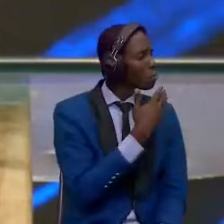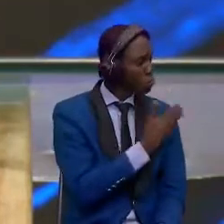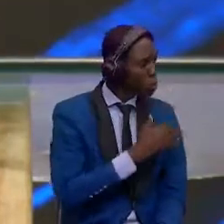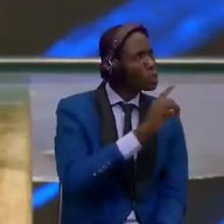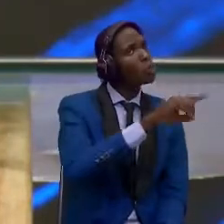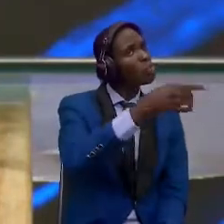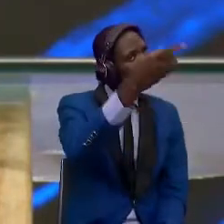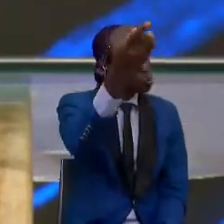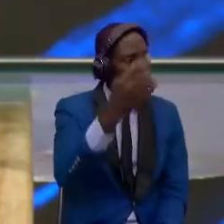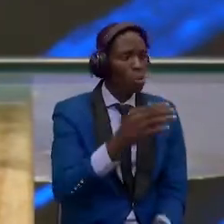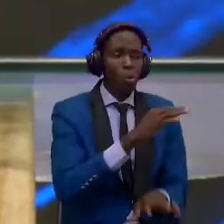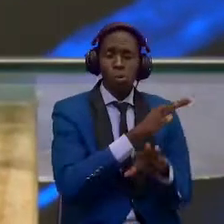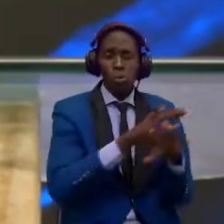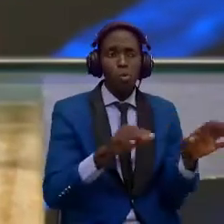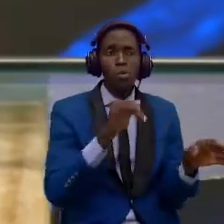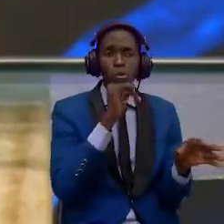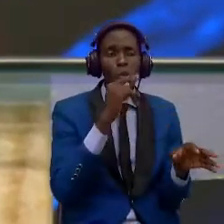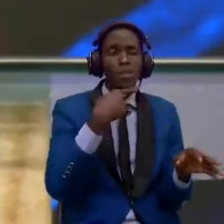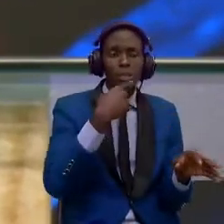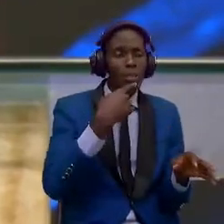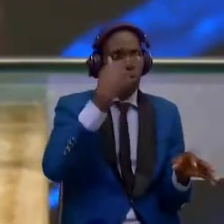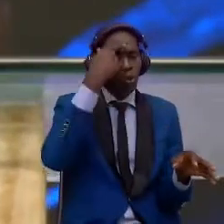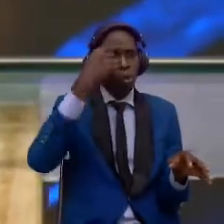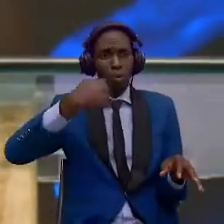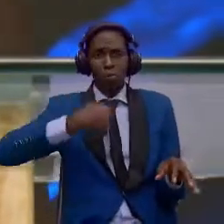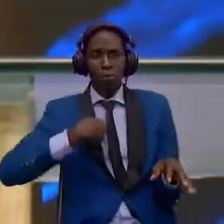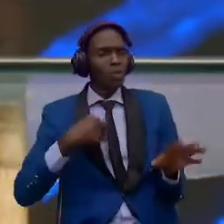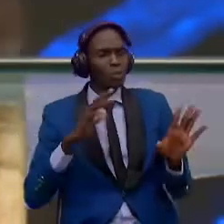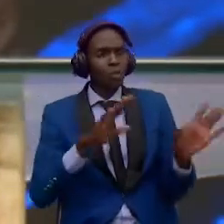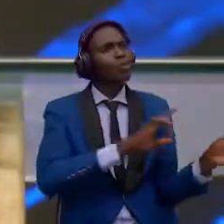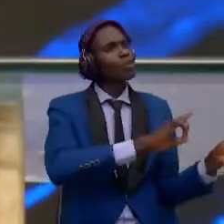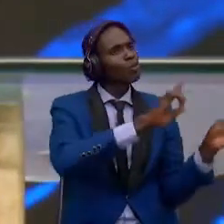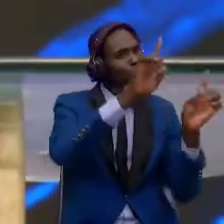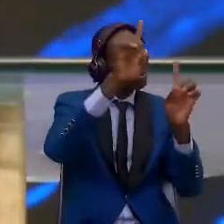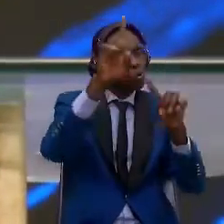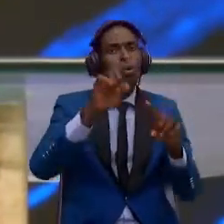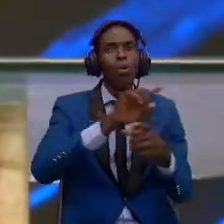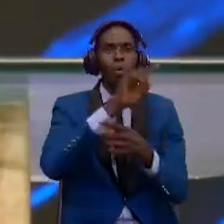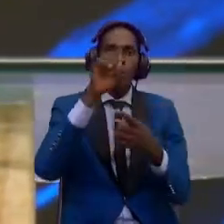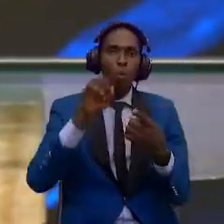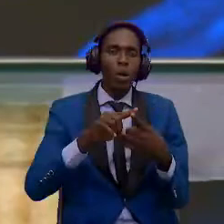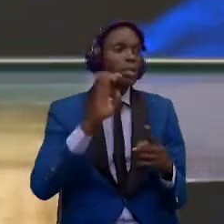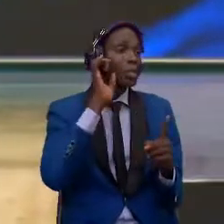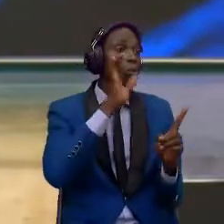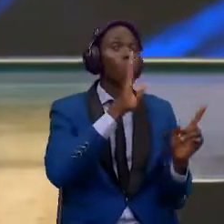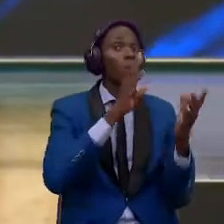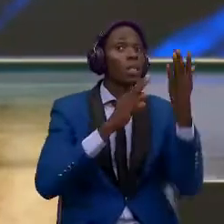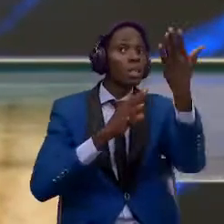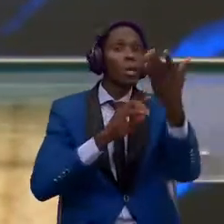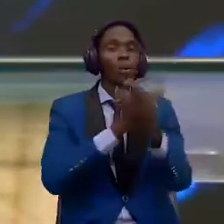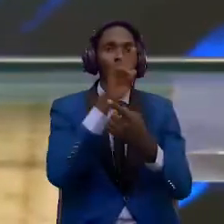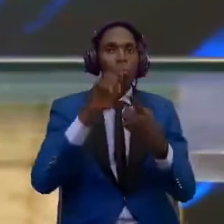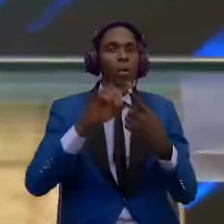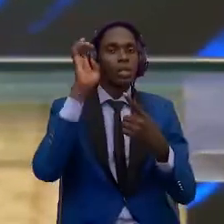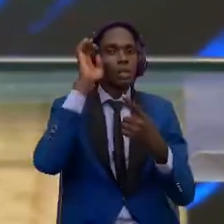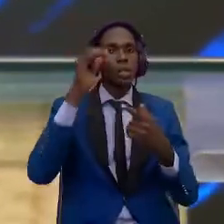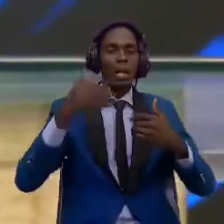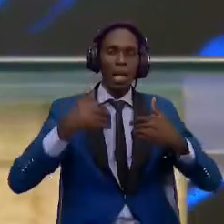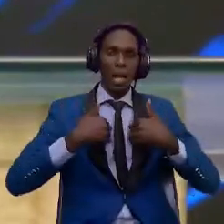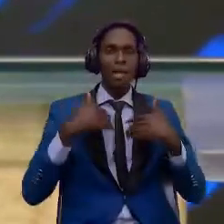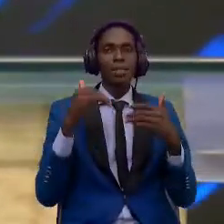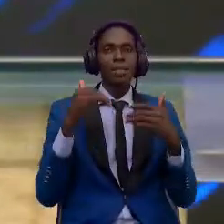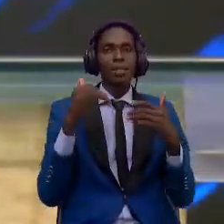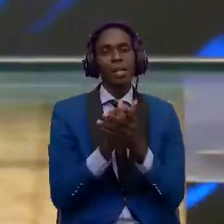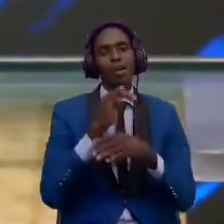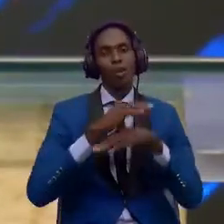this Corinthians. He will come when he will have a convenient time. We've learned a lot today.